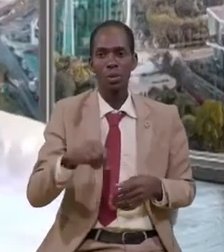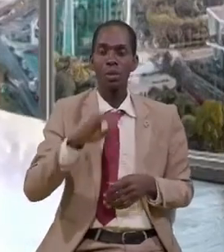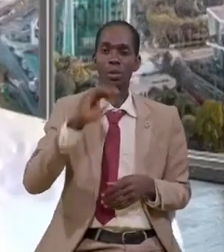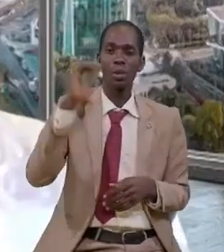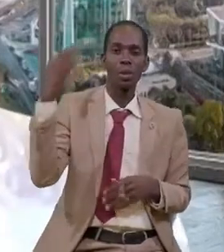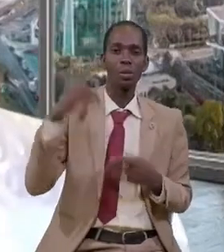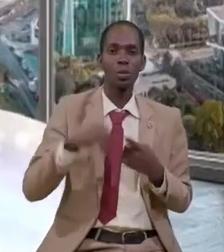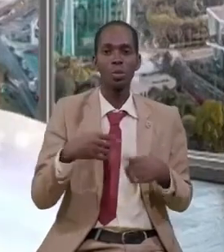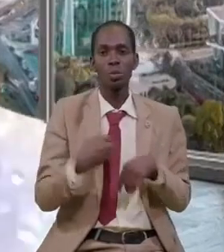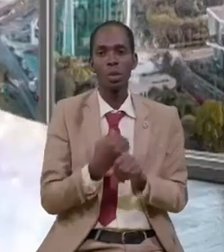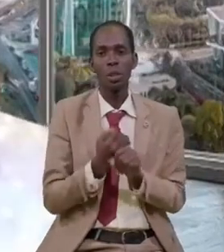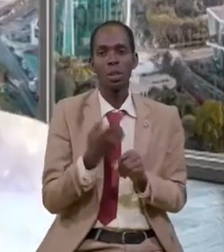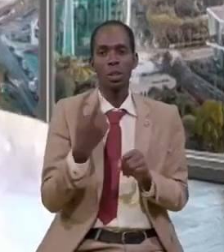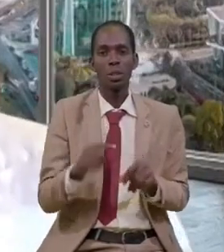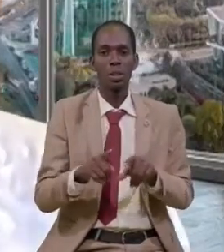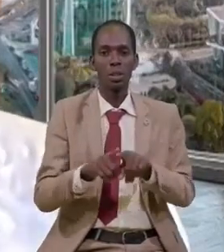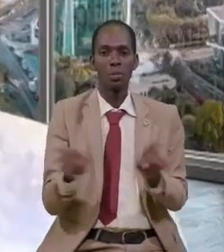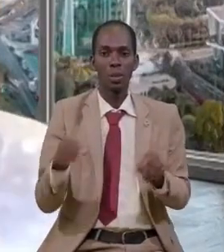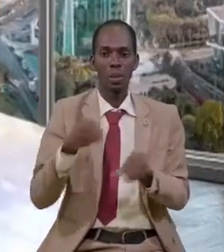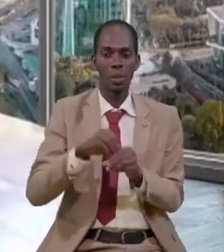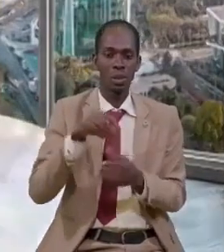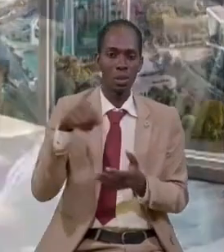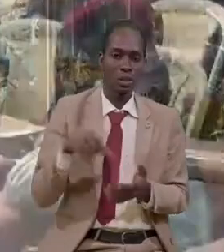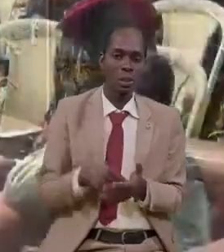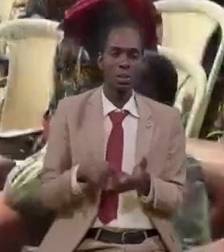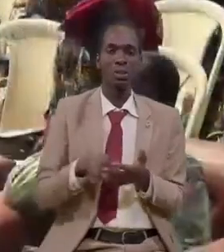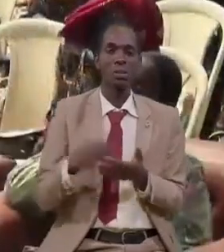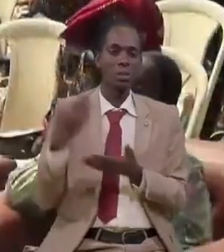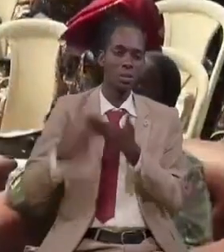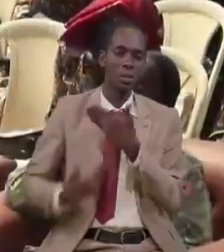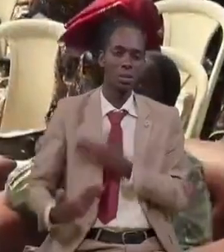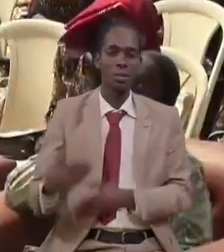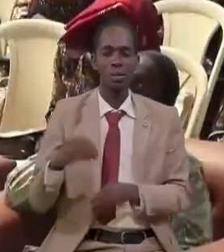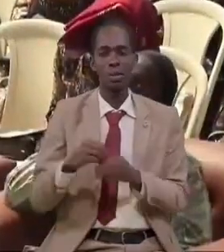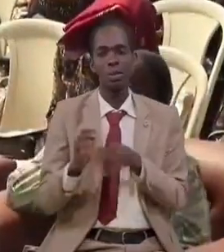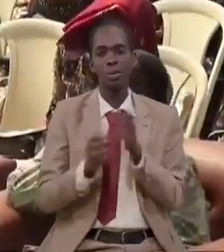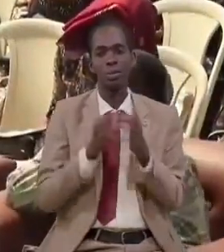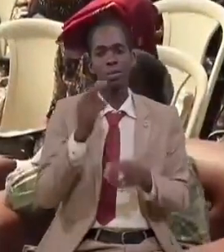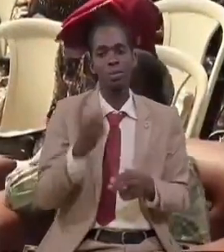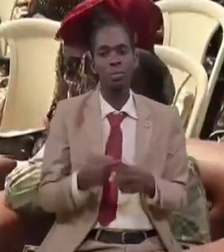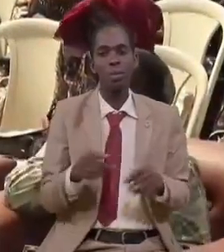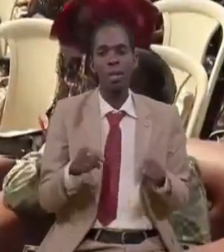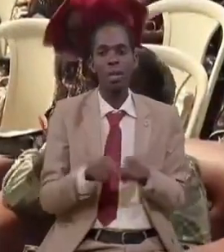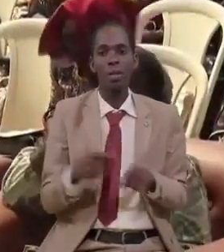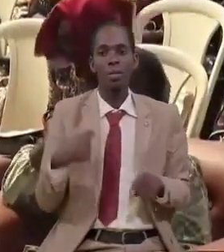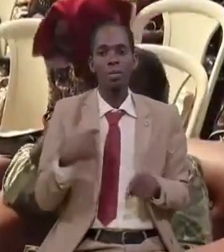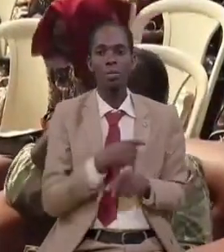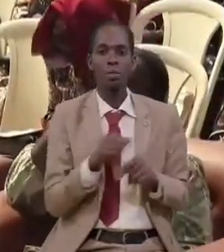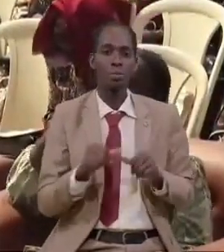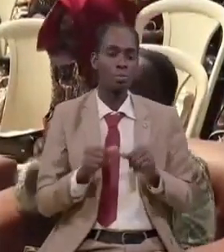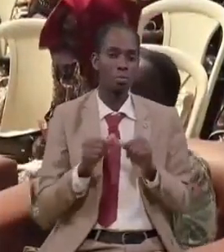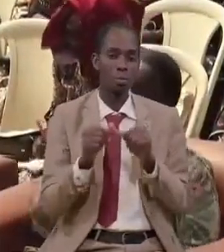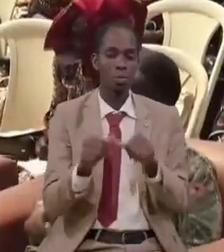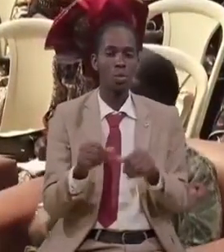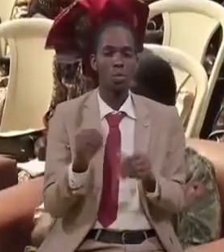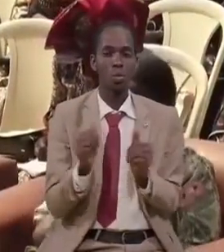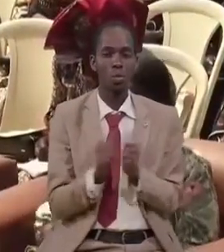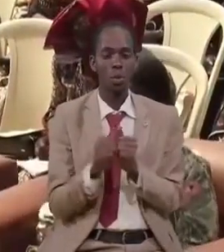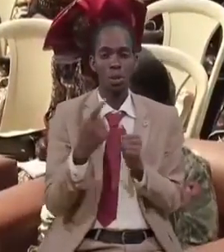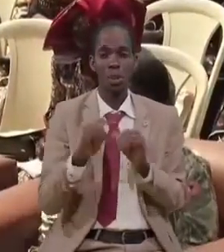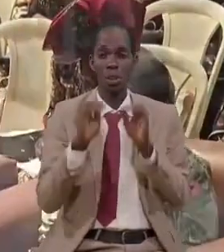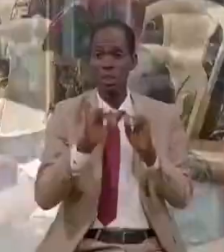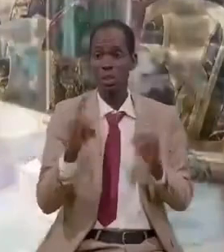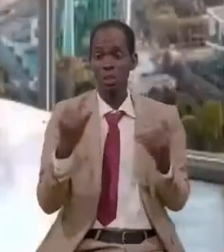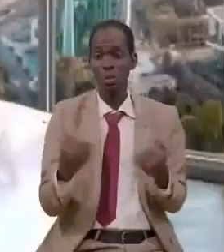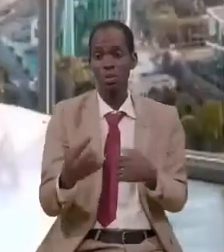this generation, in Jesus' name. So as we proceed into our topic today, we are talking about how